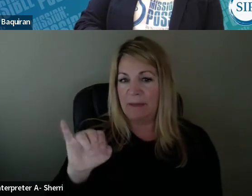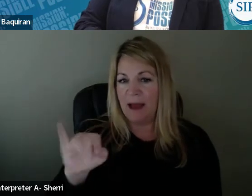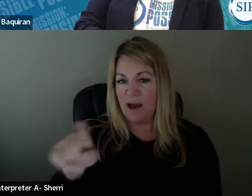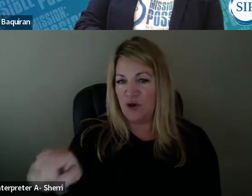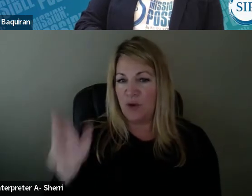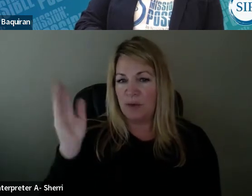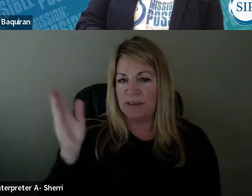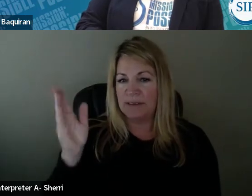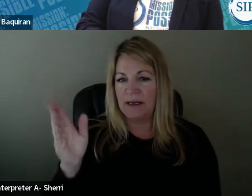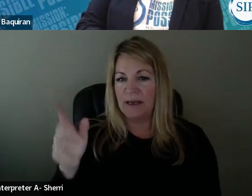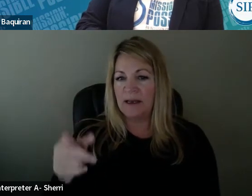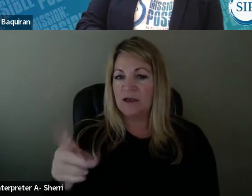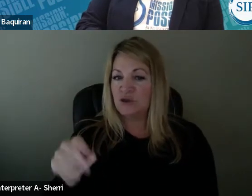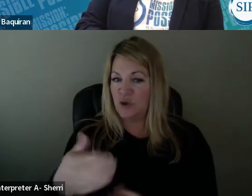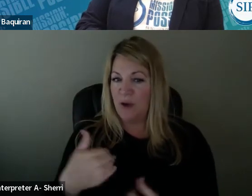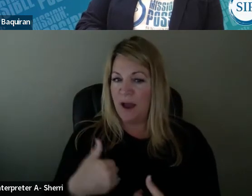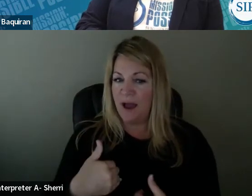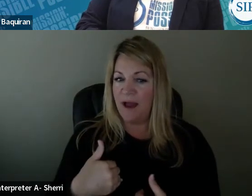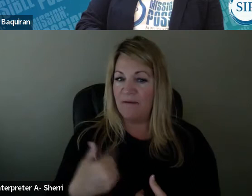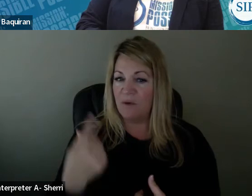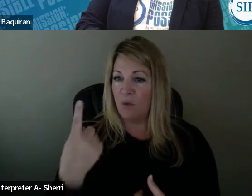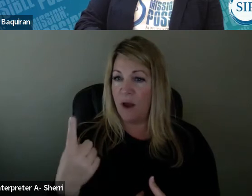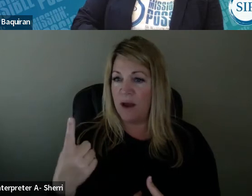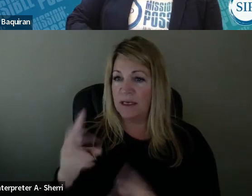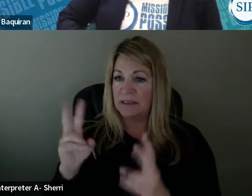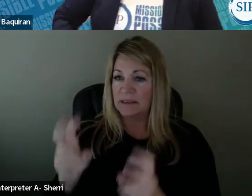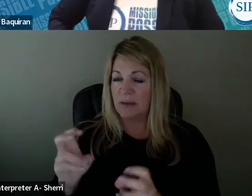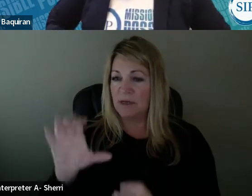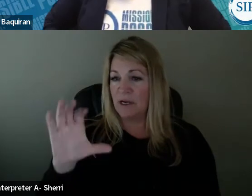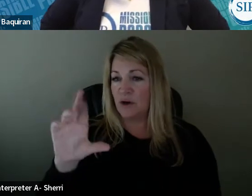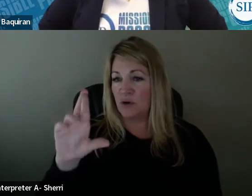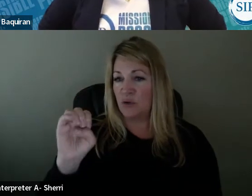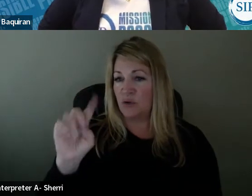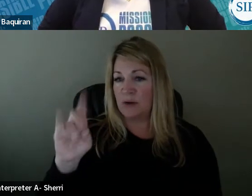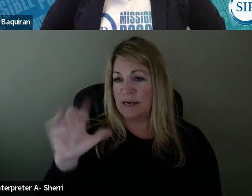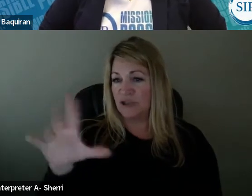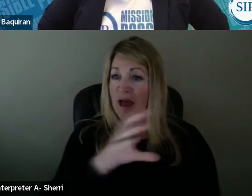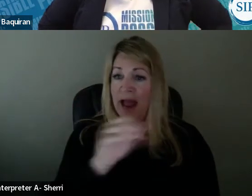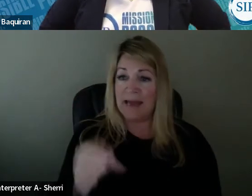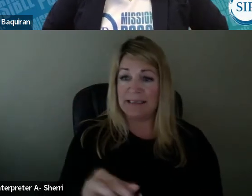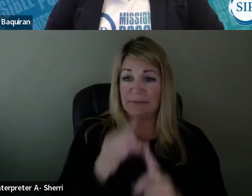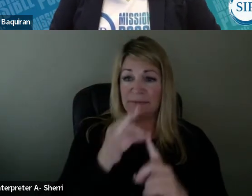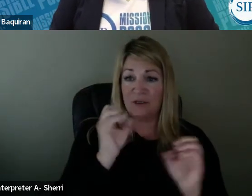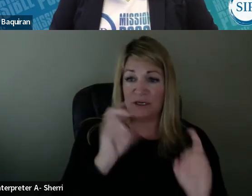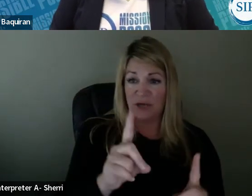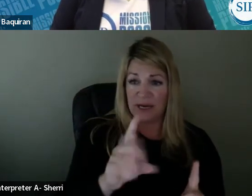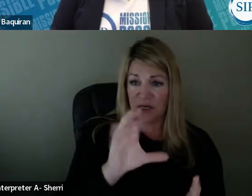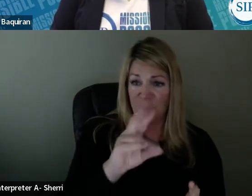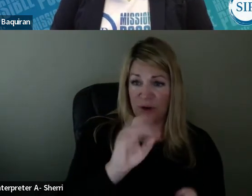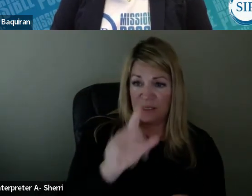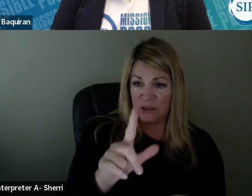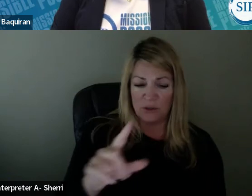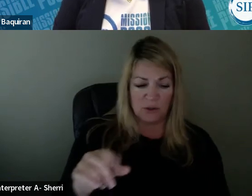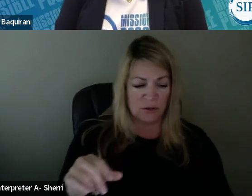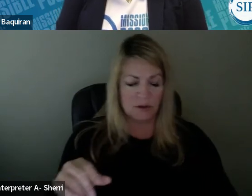but do you have a single subject credential as well as a special education credential? So is it more